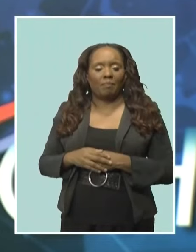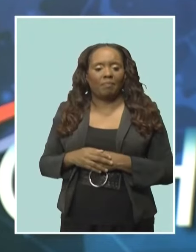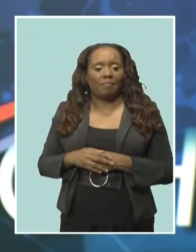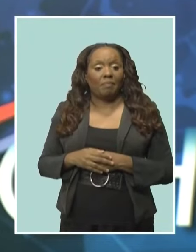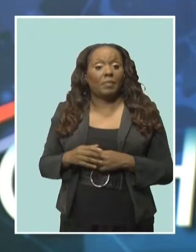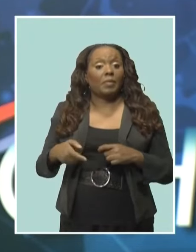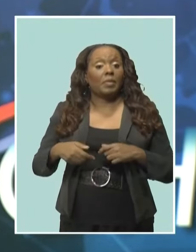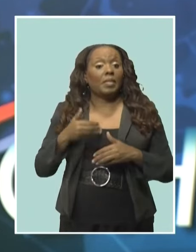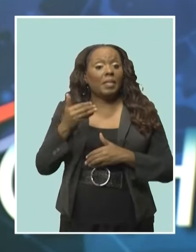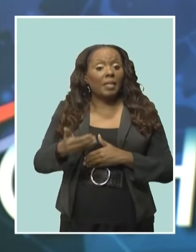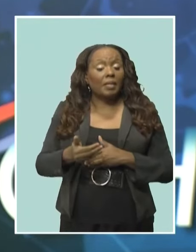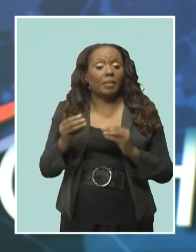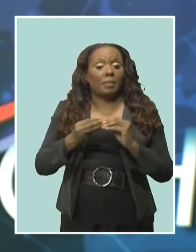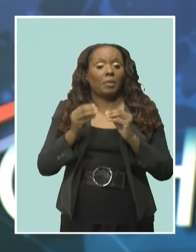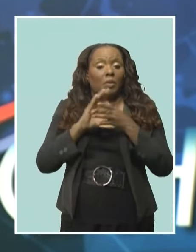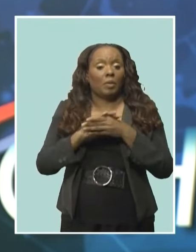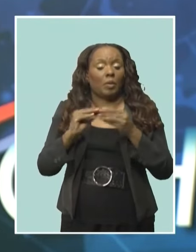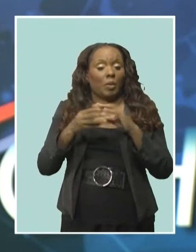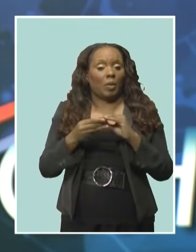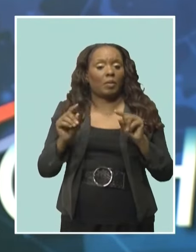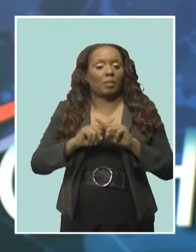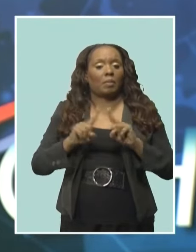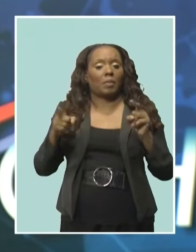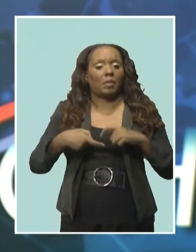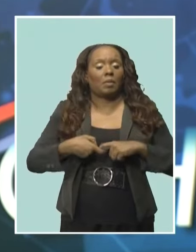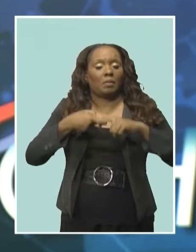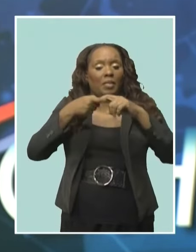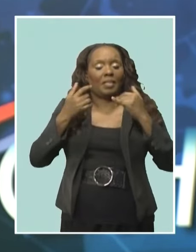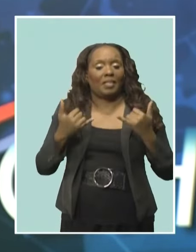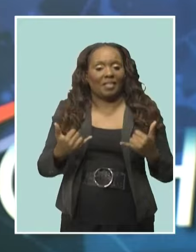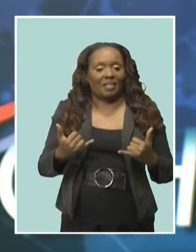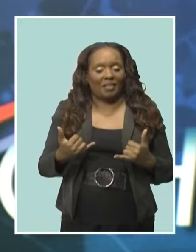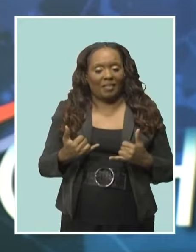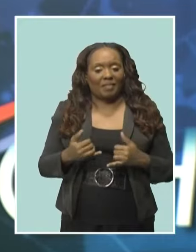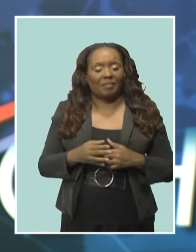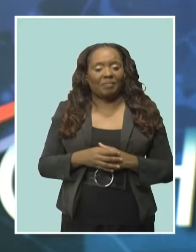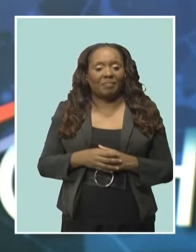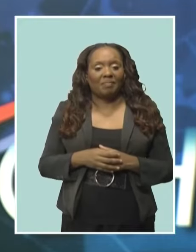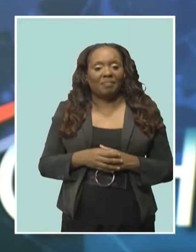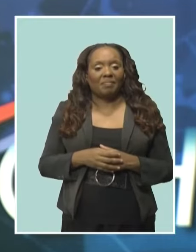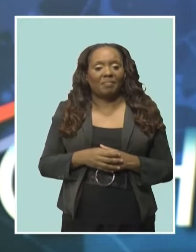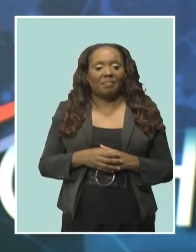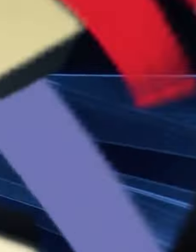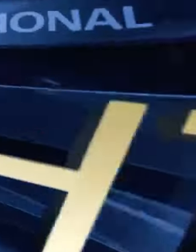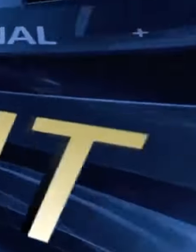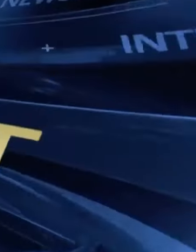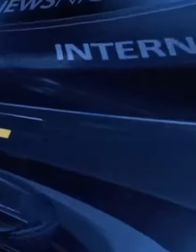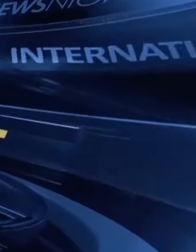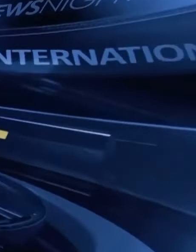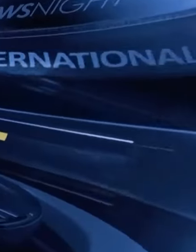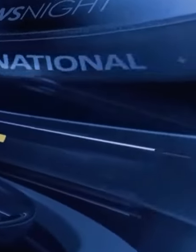coming up, a suggestion on how Barbados could move away from being labeled the amputee capital of the world.